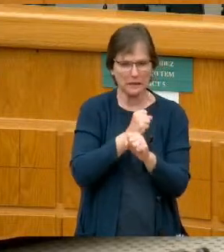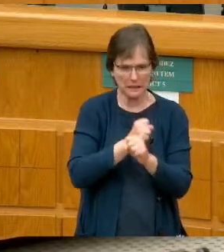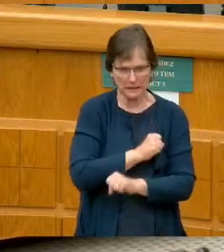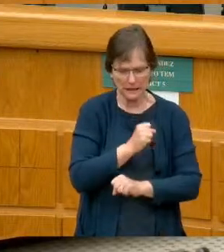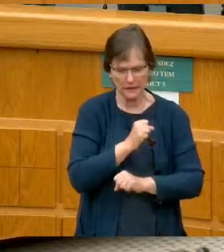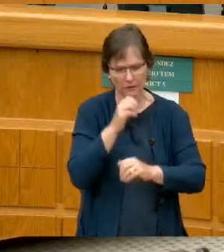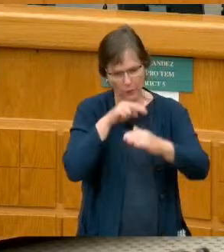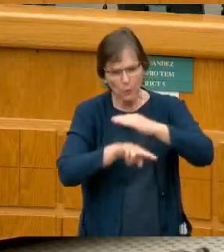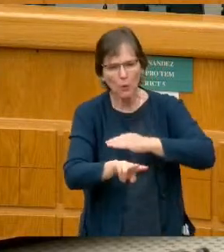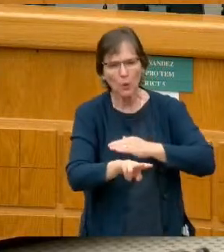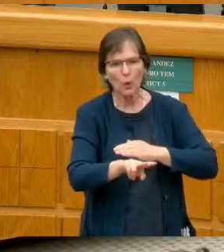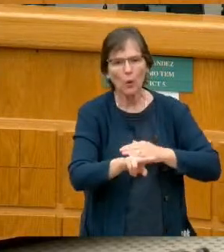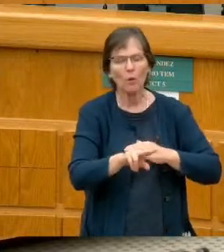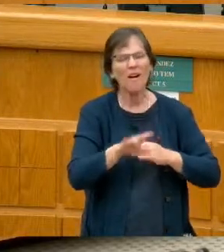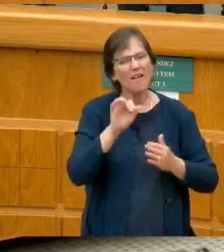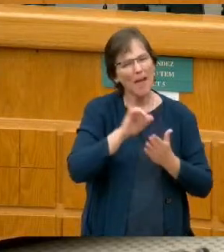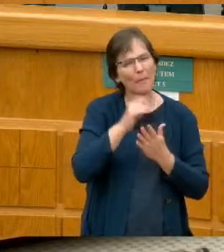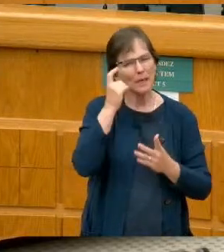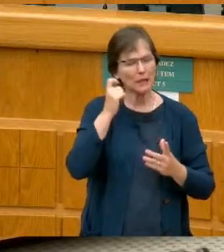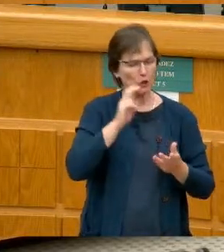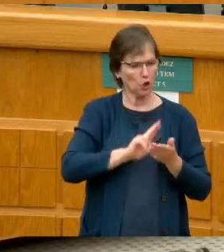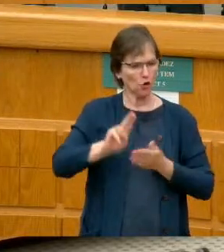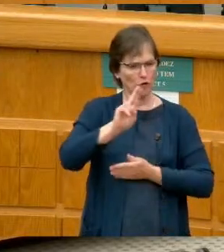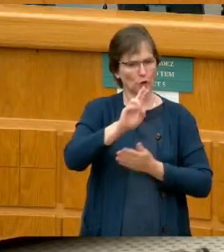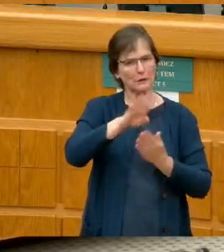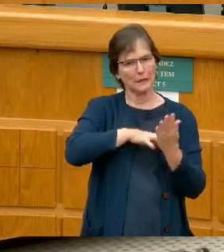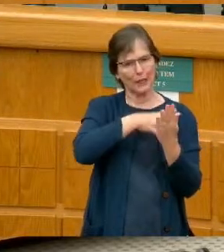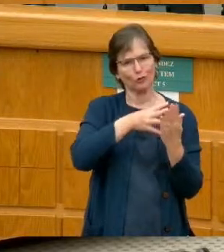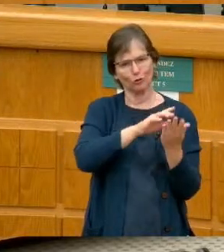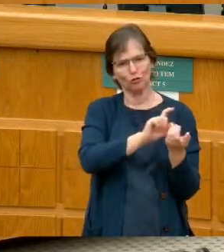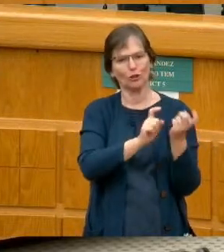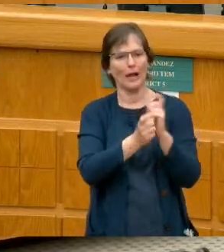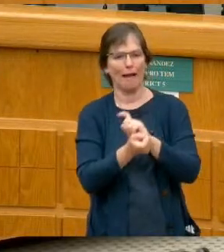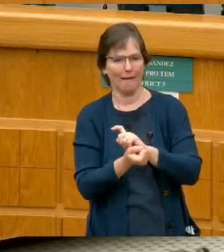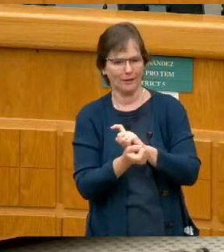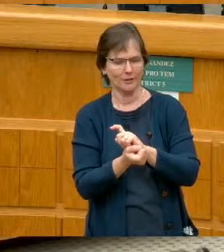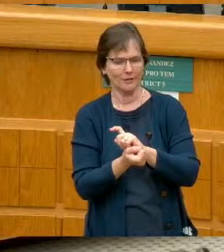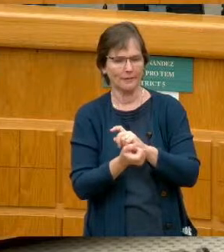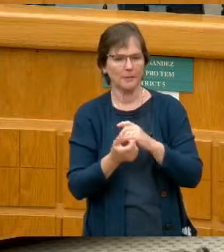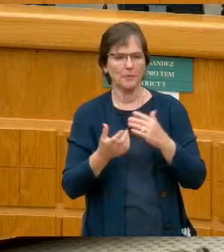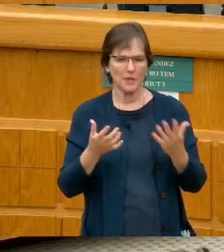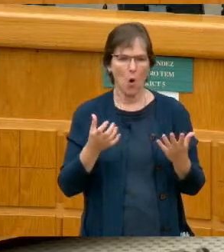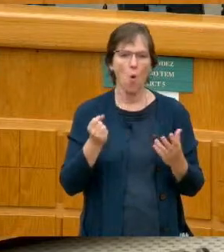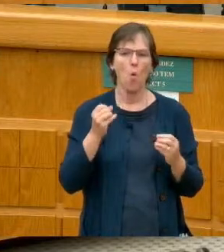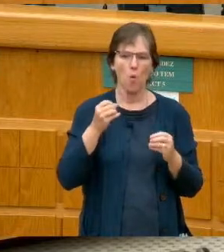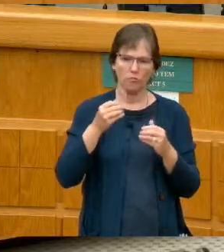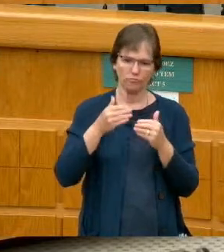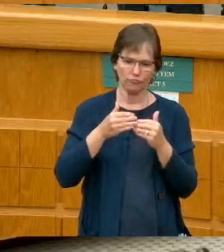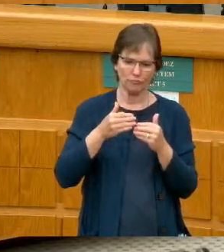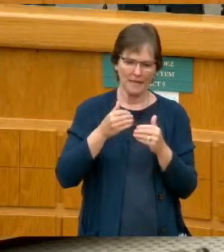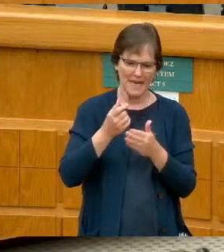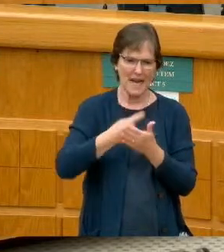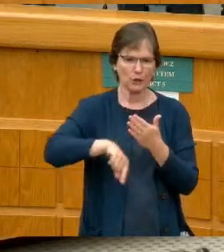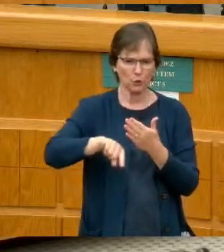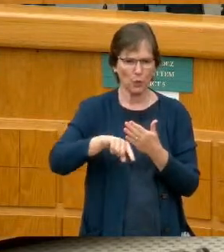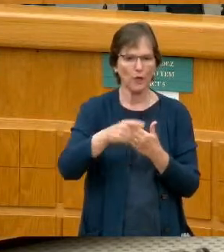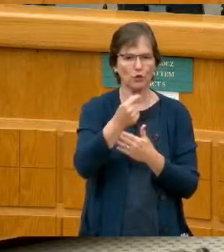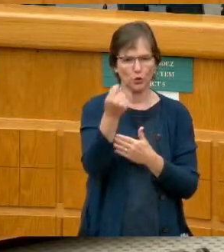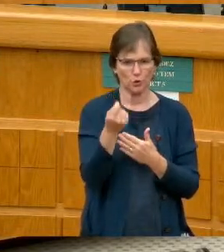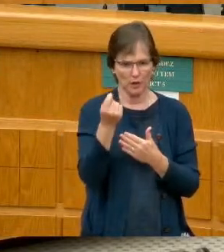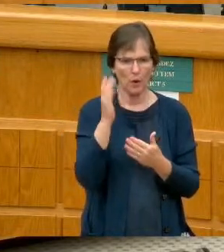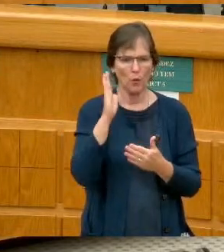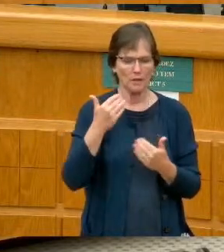on Tuesday the 25th of August. And then from that point forward, he'll be here every Tuesday. And then the mayor,